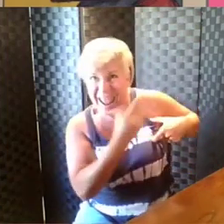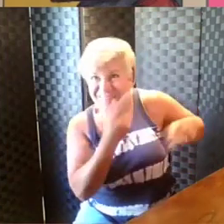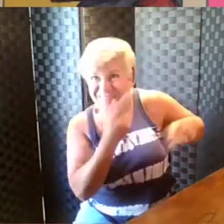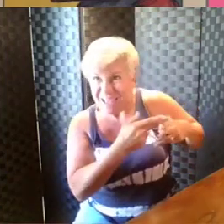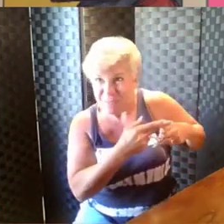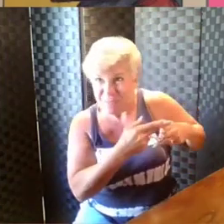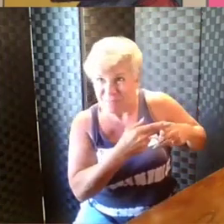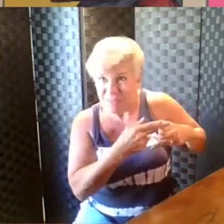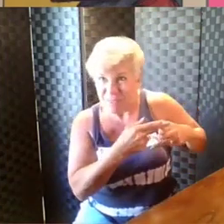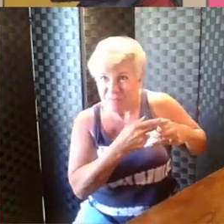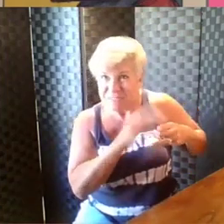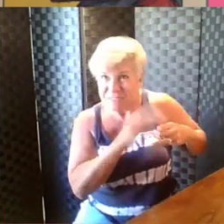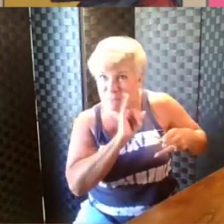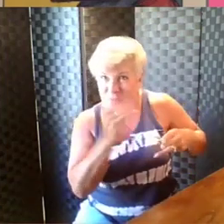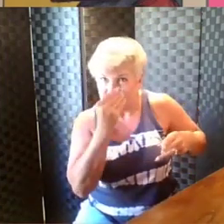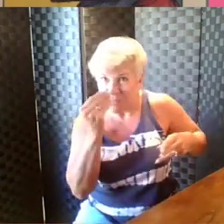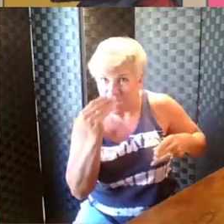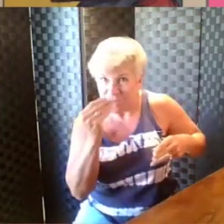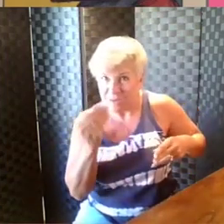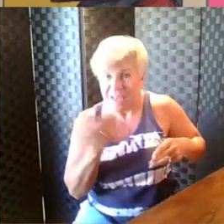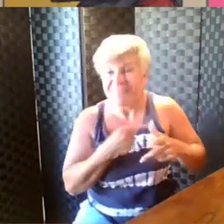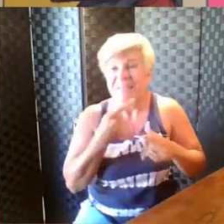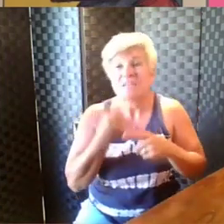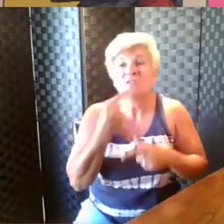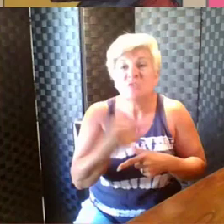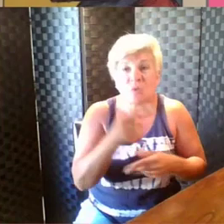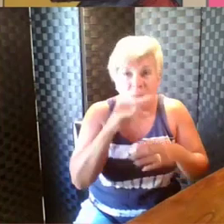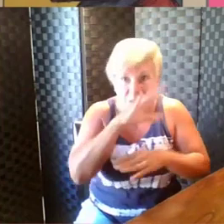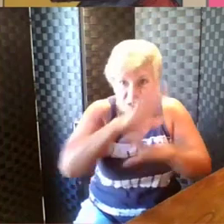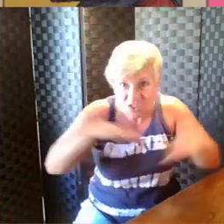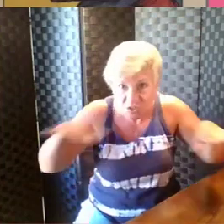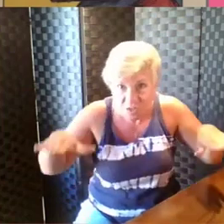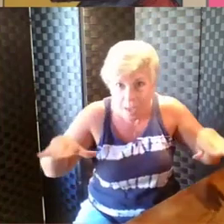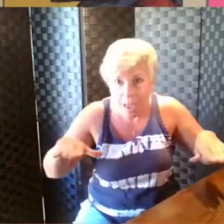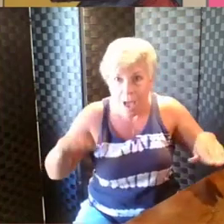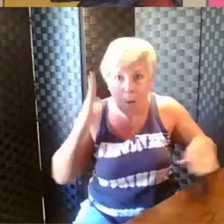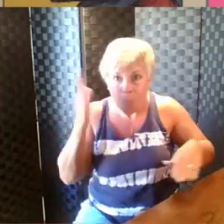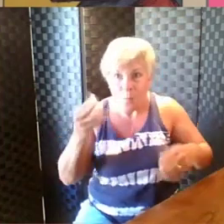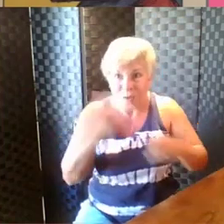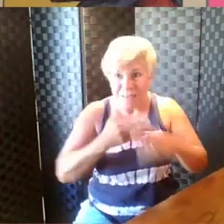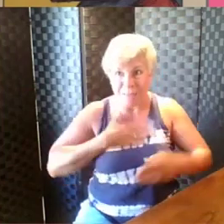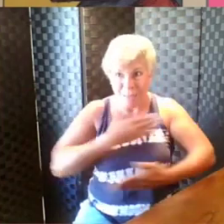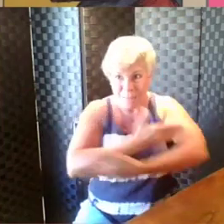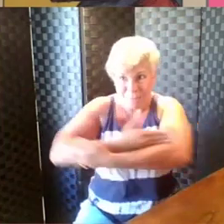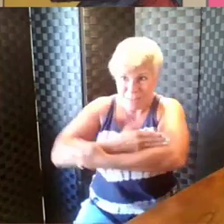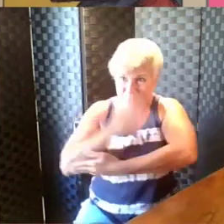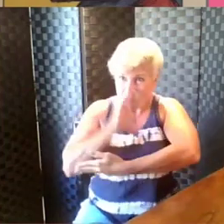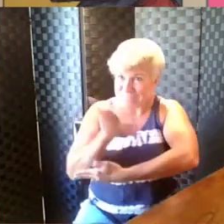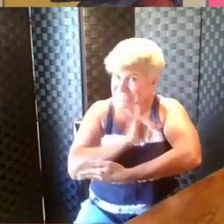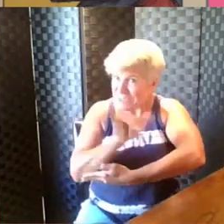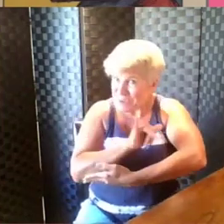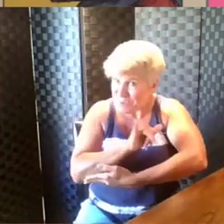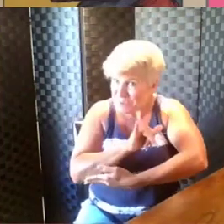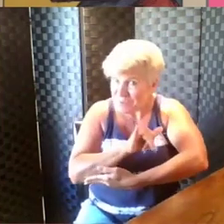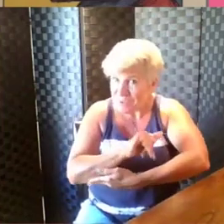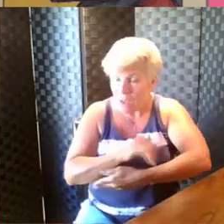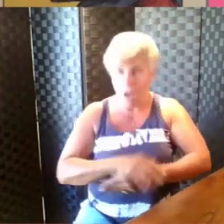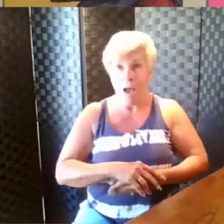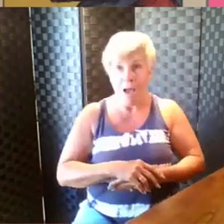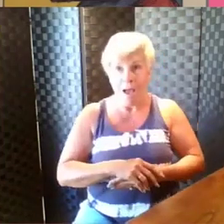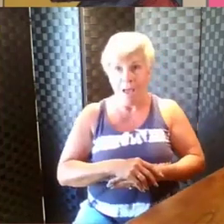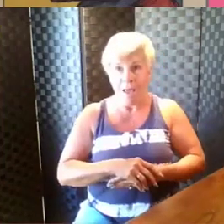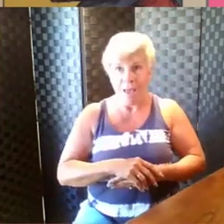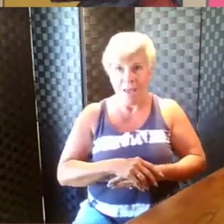the class that she was going to name her baby, if it was a girl, Chrysanthemum too. Chrysanthemum could scarcely believe her